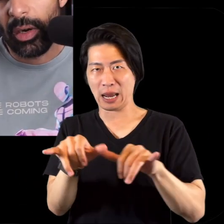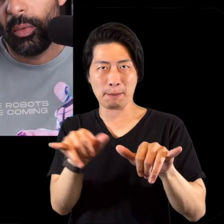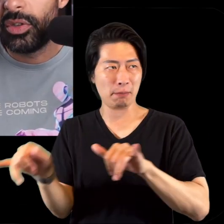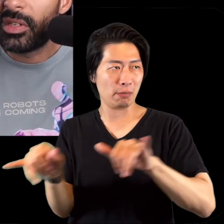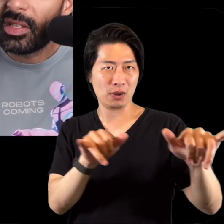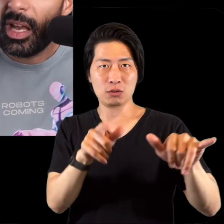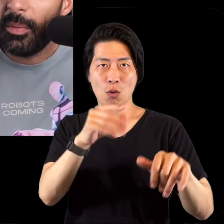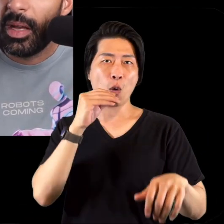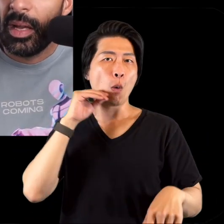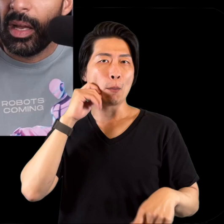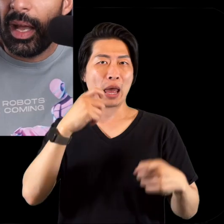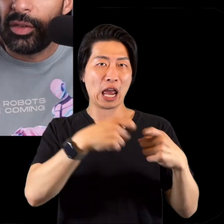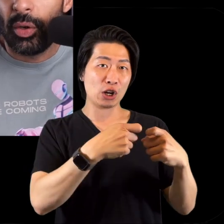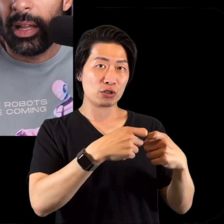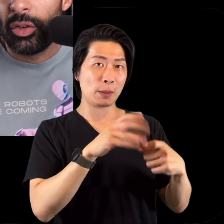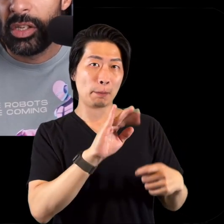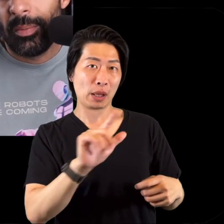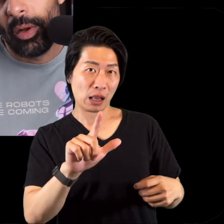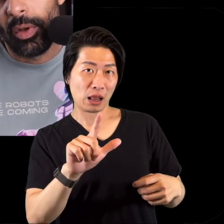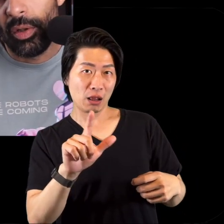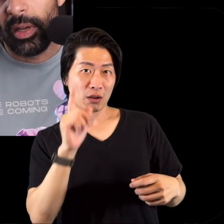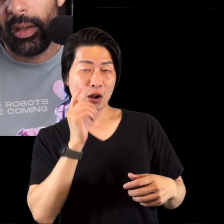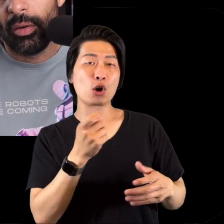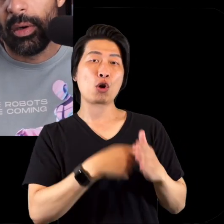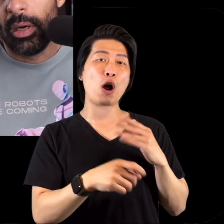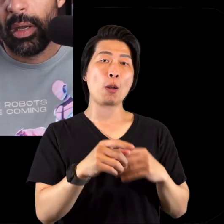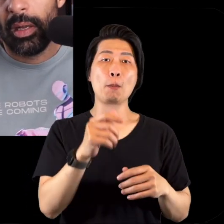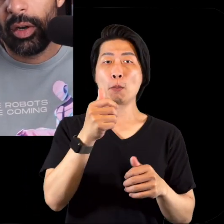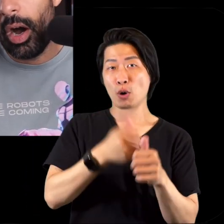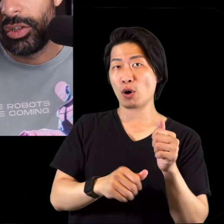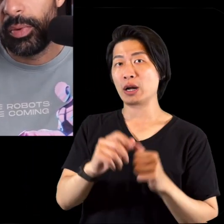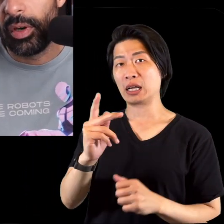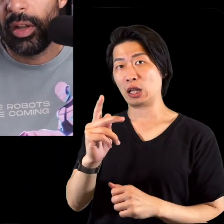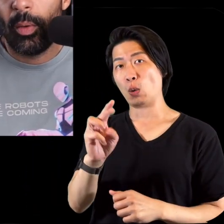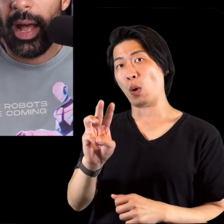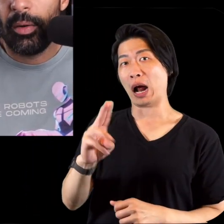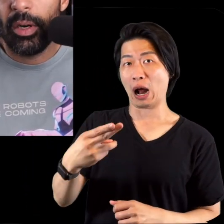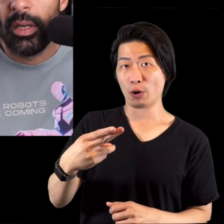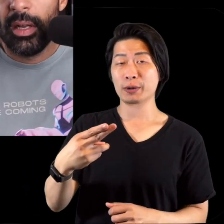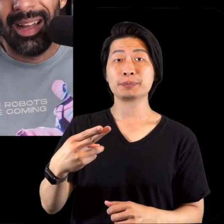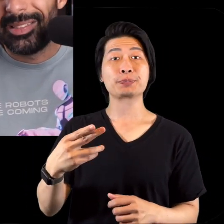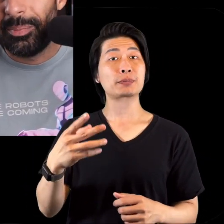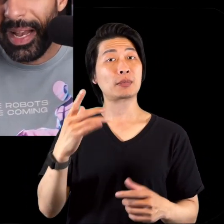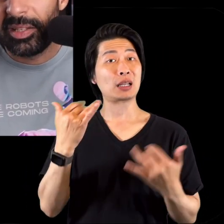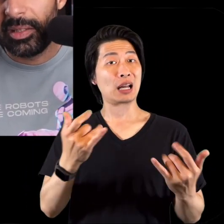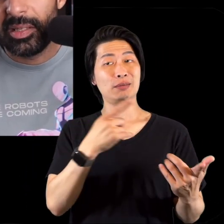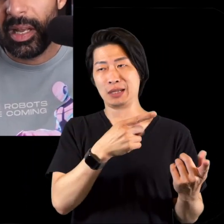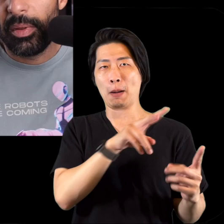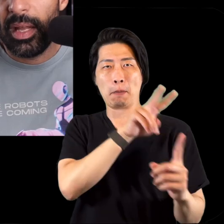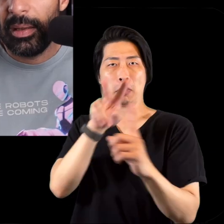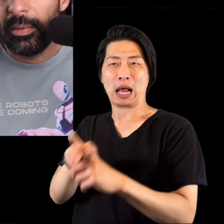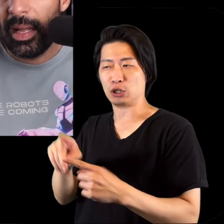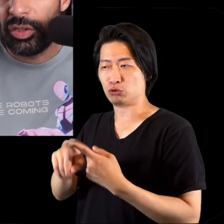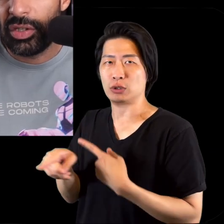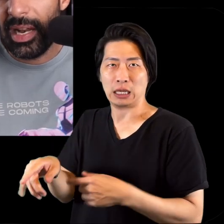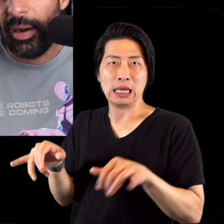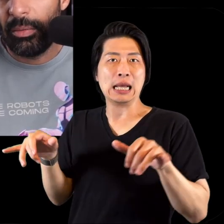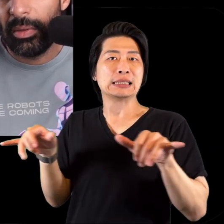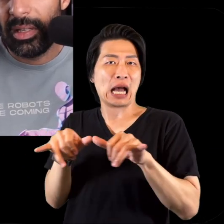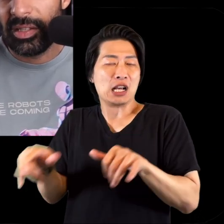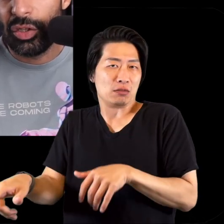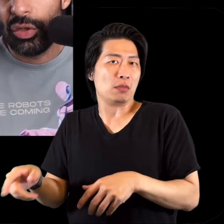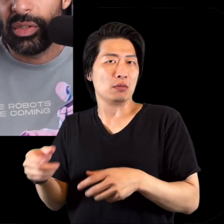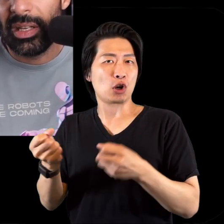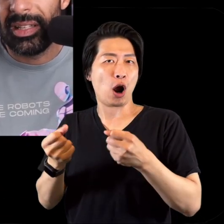a battery, which is the same as your electricity bill. When you look at your cost per kilowatt hour, it's basically the same thing. It's just